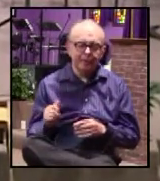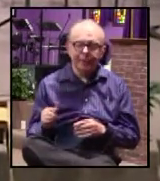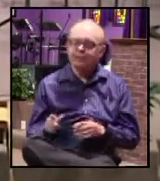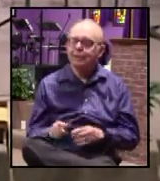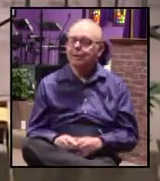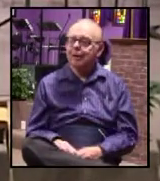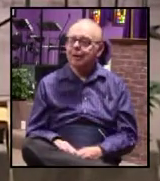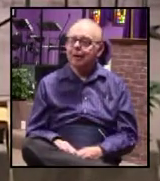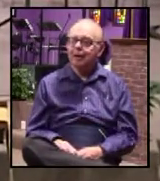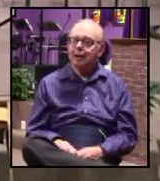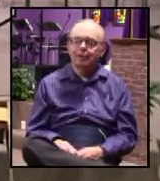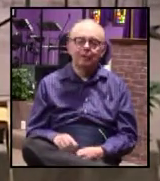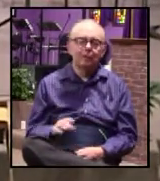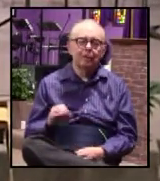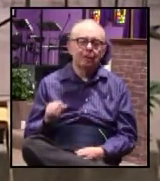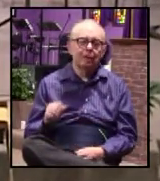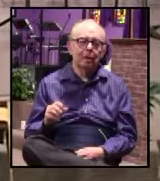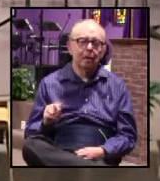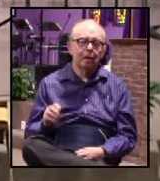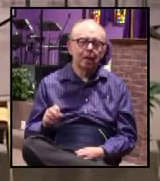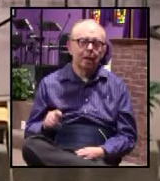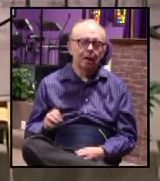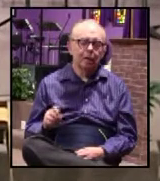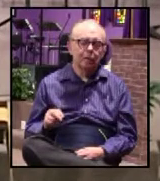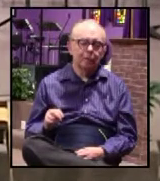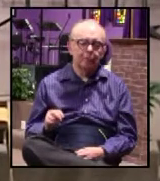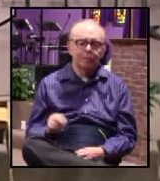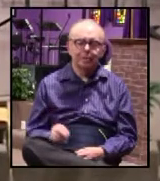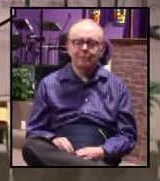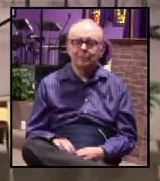Okay? Or Swanson, whichever you want.